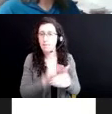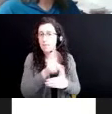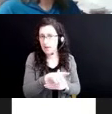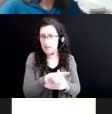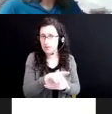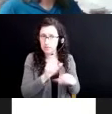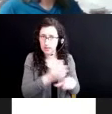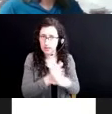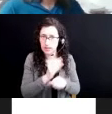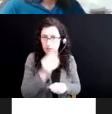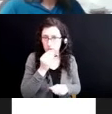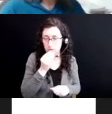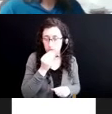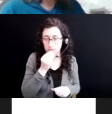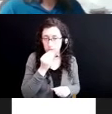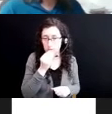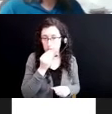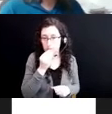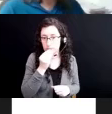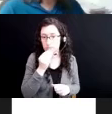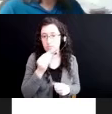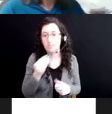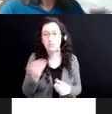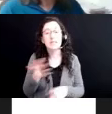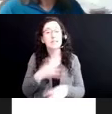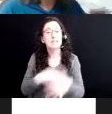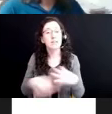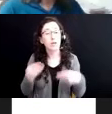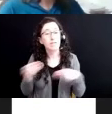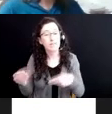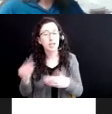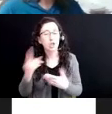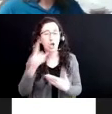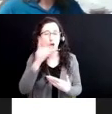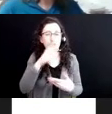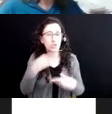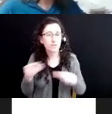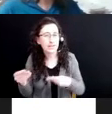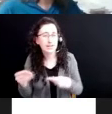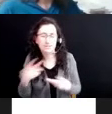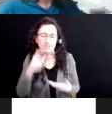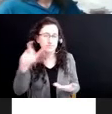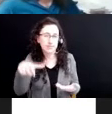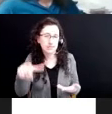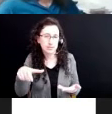that way. So supplemental feeding of wildlife, artificial feeding, is not necessary, and